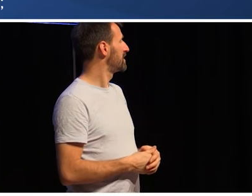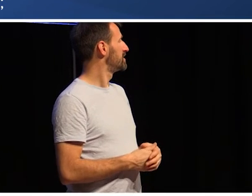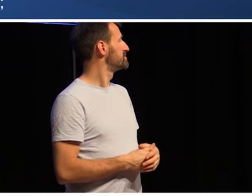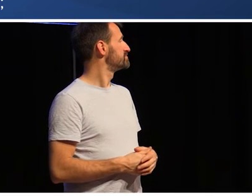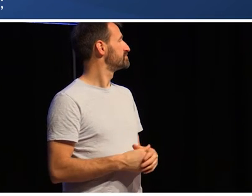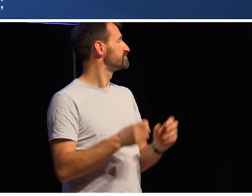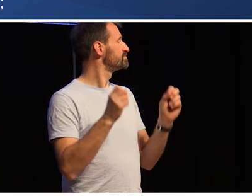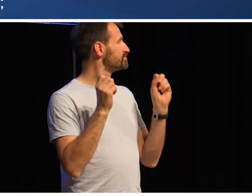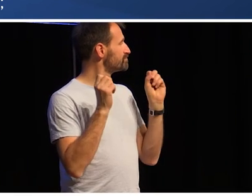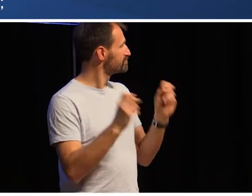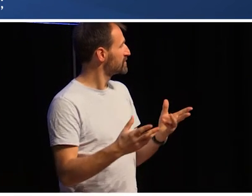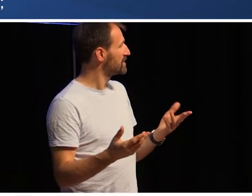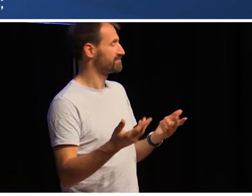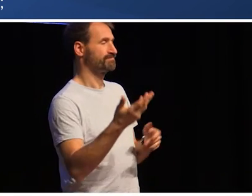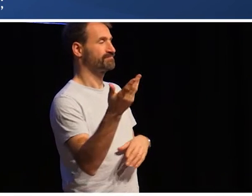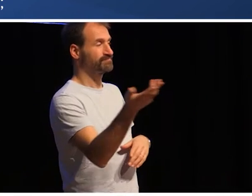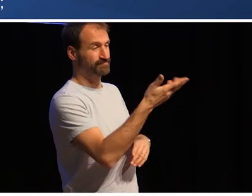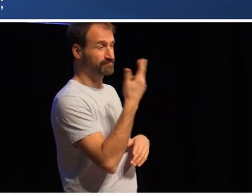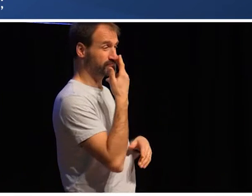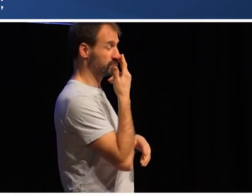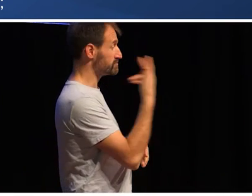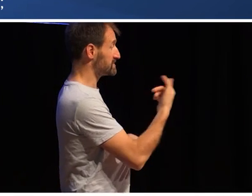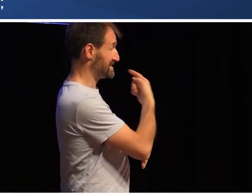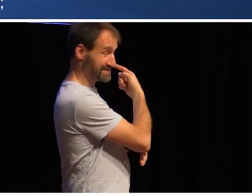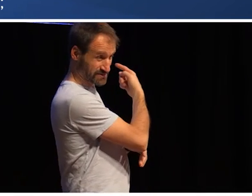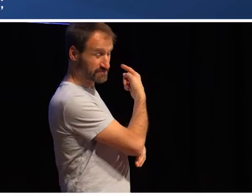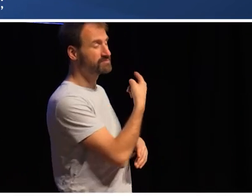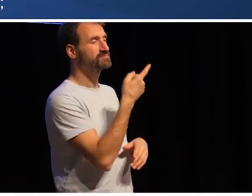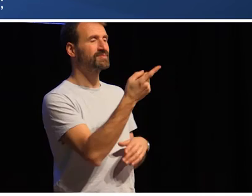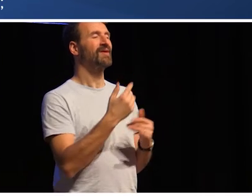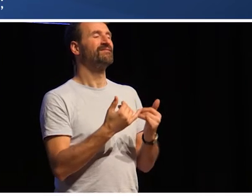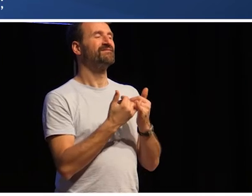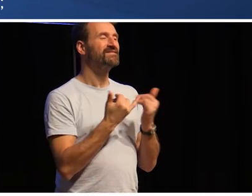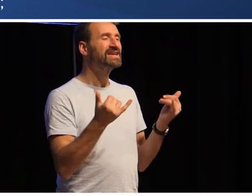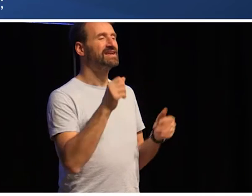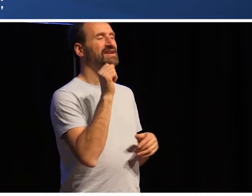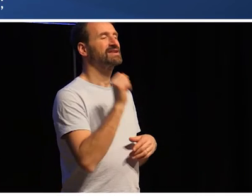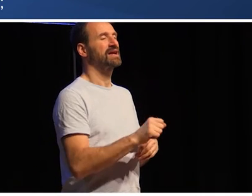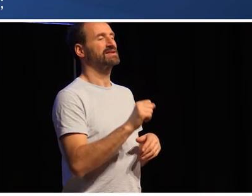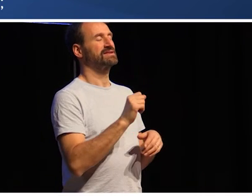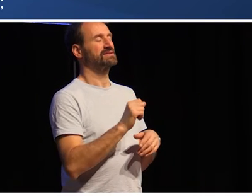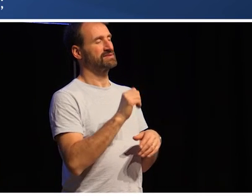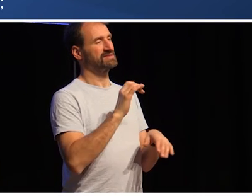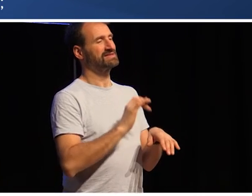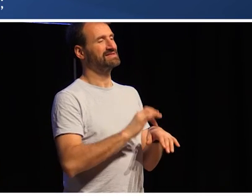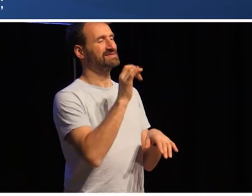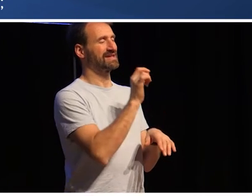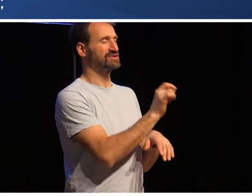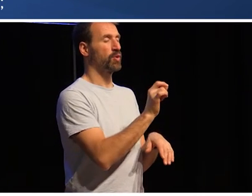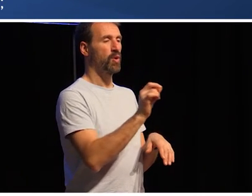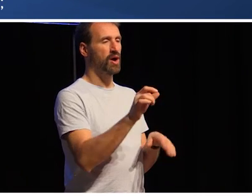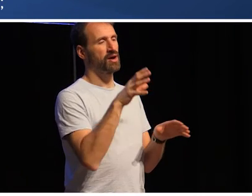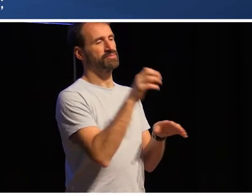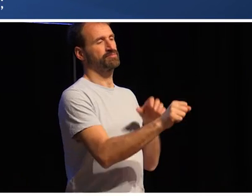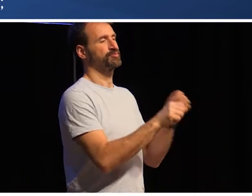OK, what you see here is how to find sensors. So in Machina.io, every protocol, every